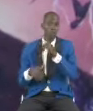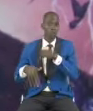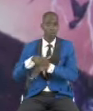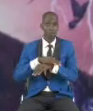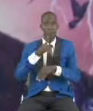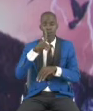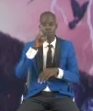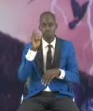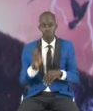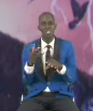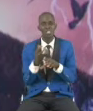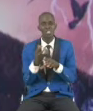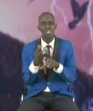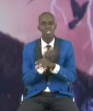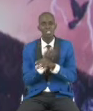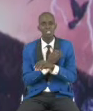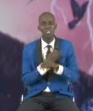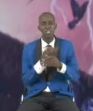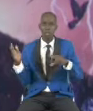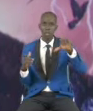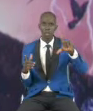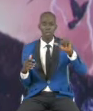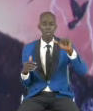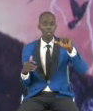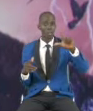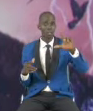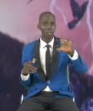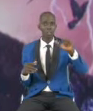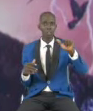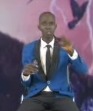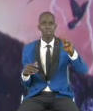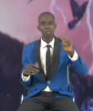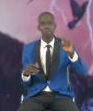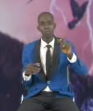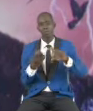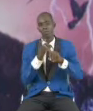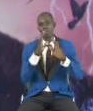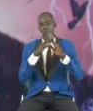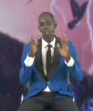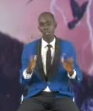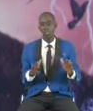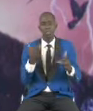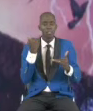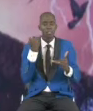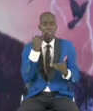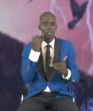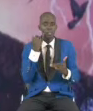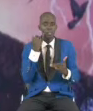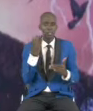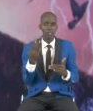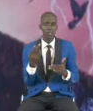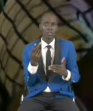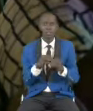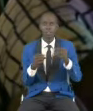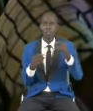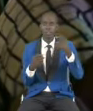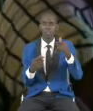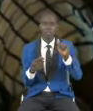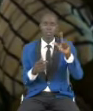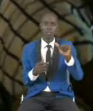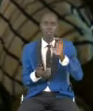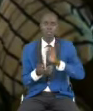away from your houses. Let's look at Galatians chapter 5,